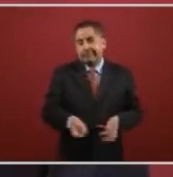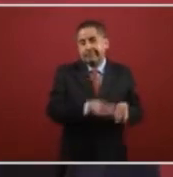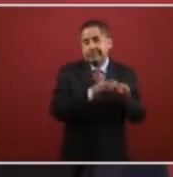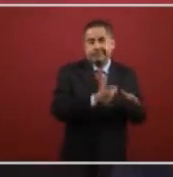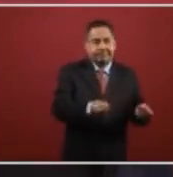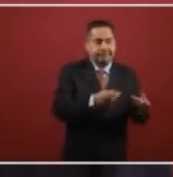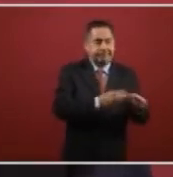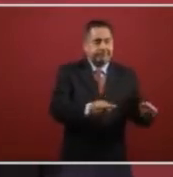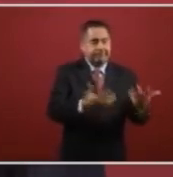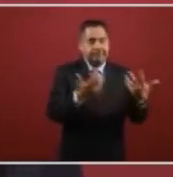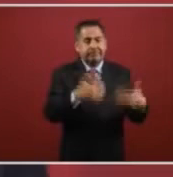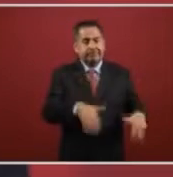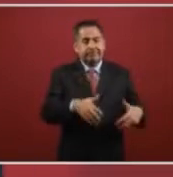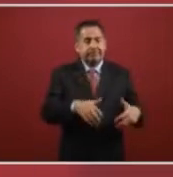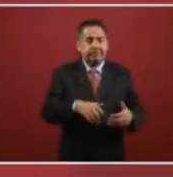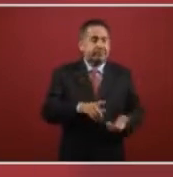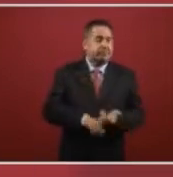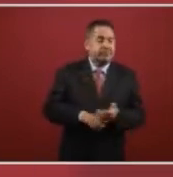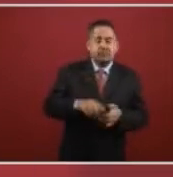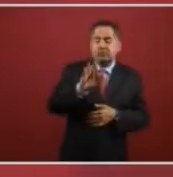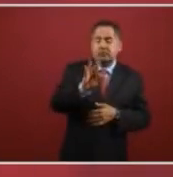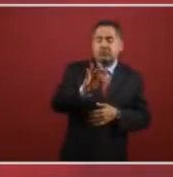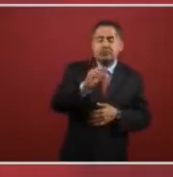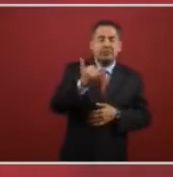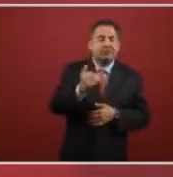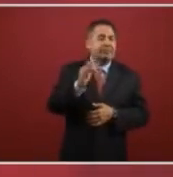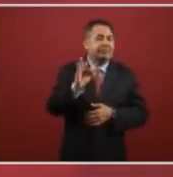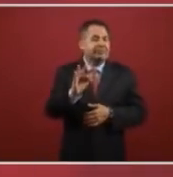it disappeared.